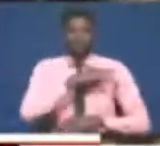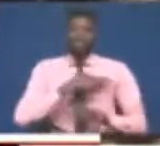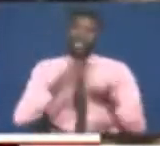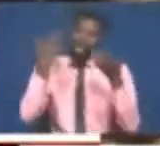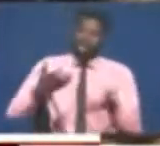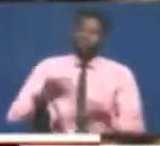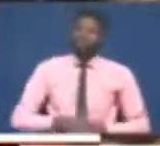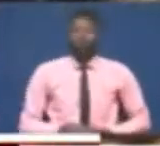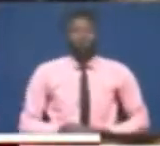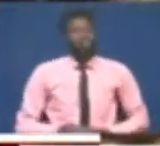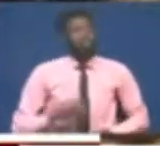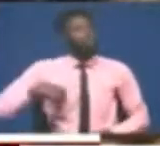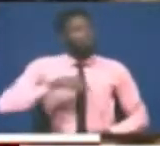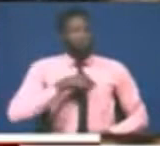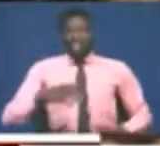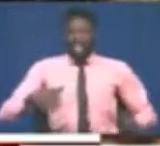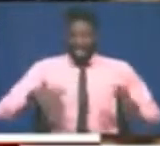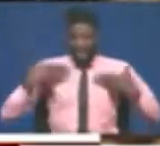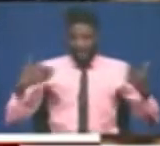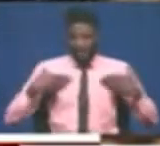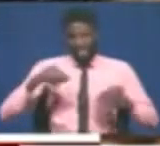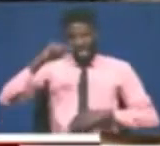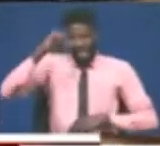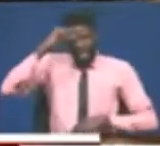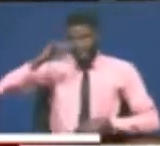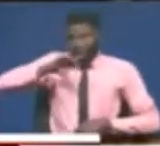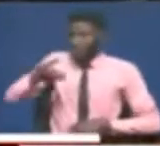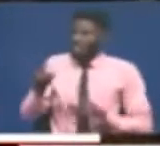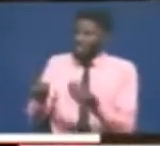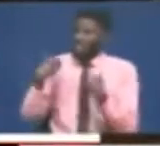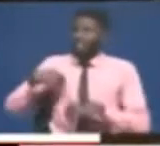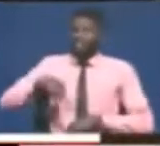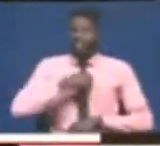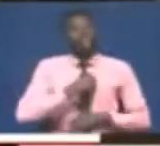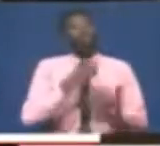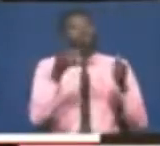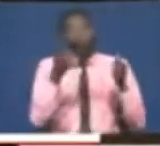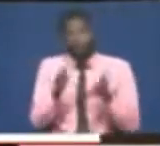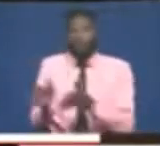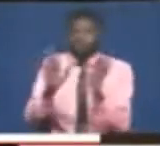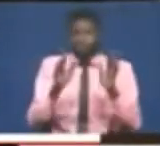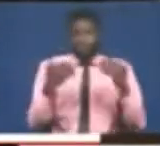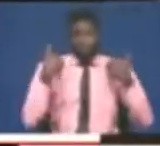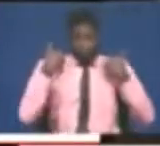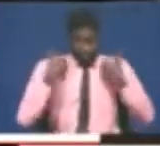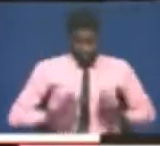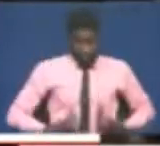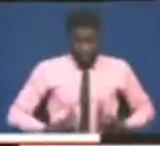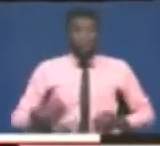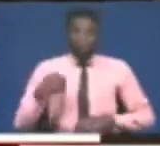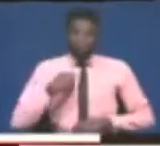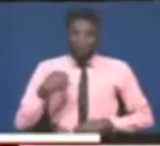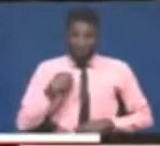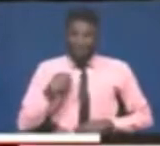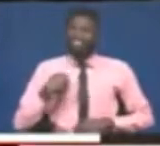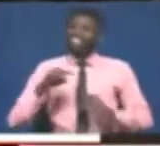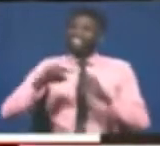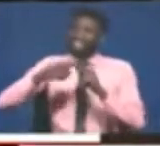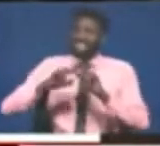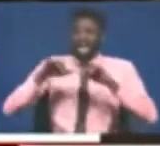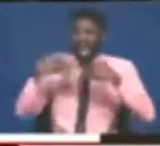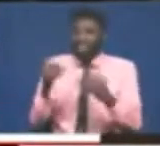nafasi. Kama personal mimi mwenyewe yani, nilianza kutumia ya mtu, alafu